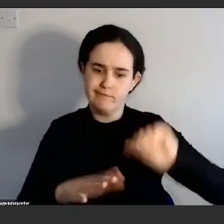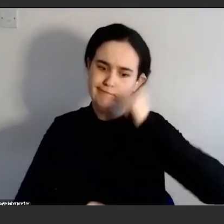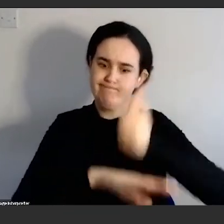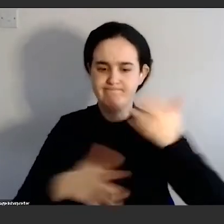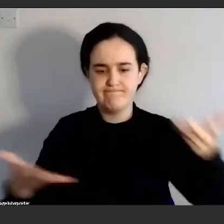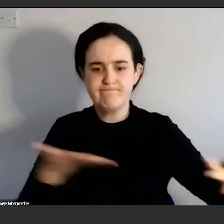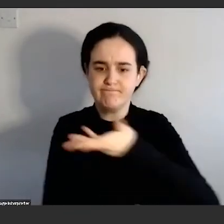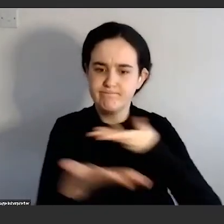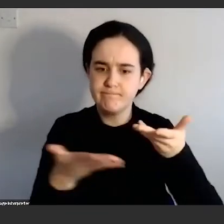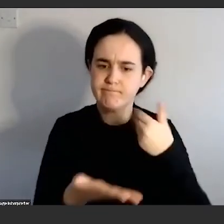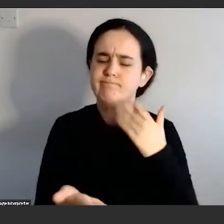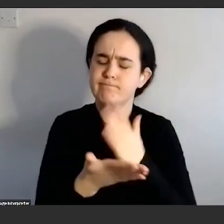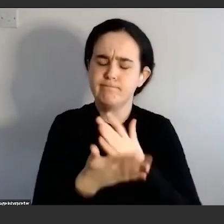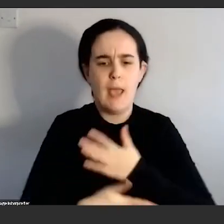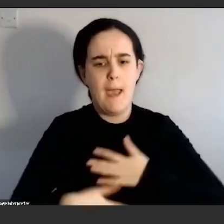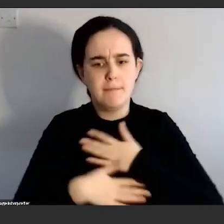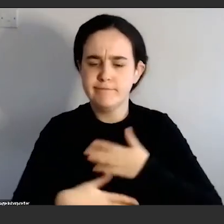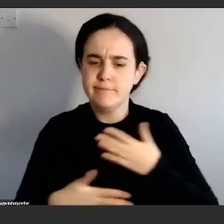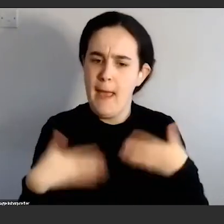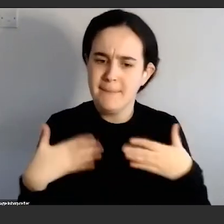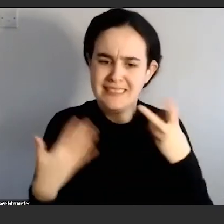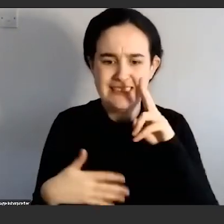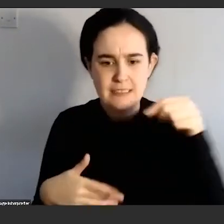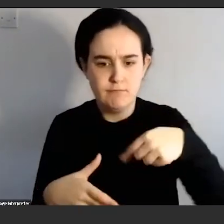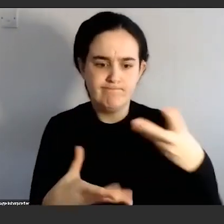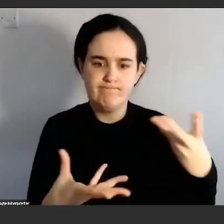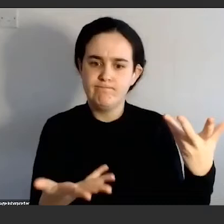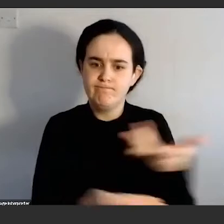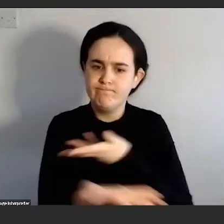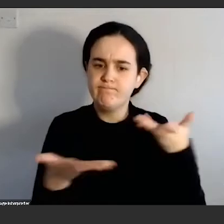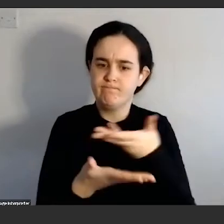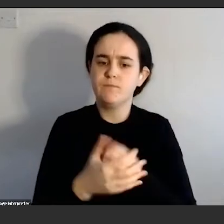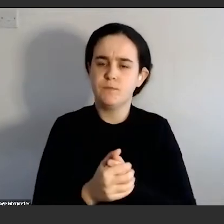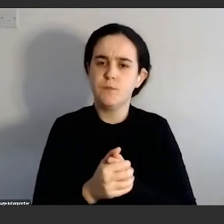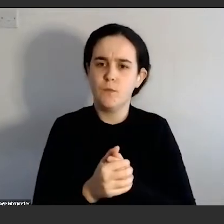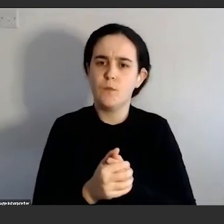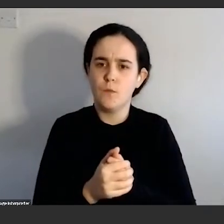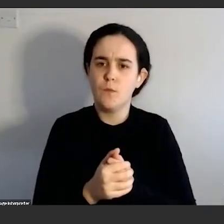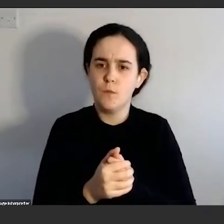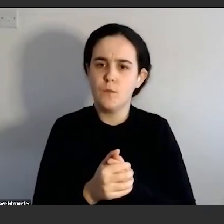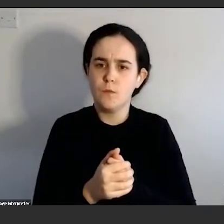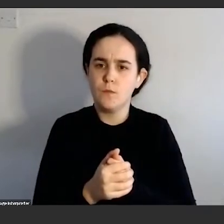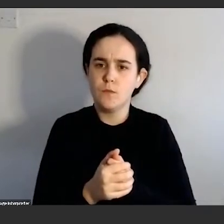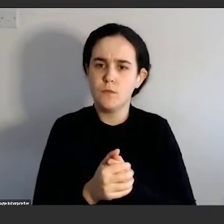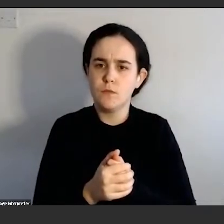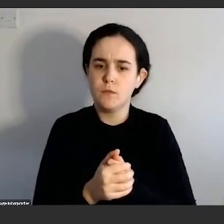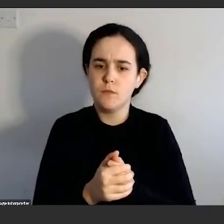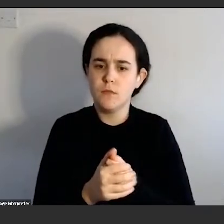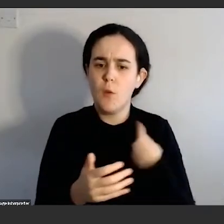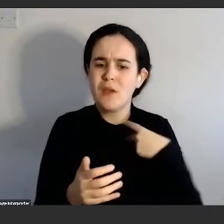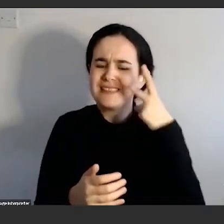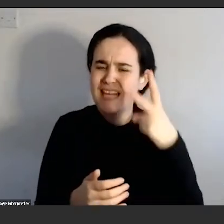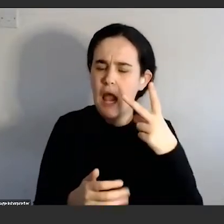their physicians. We also have the legal obligation here in Israel to ensure that our